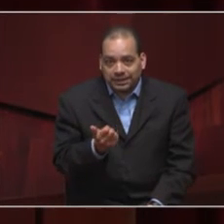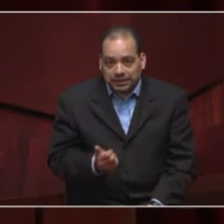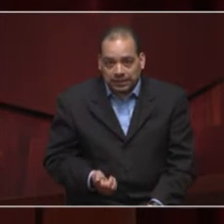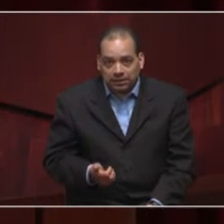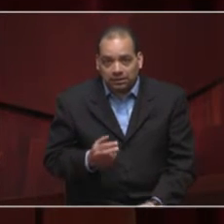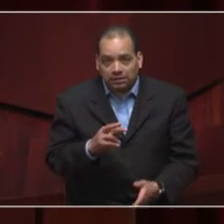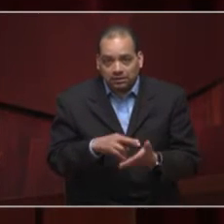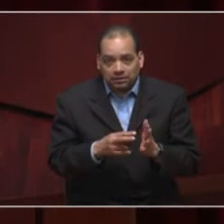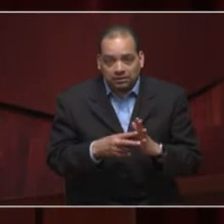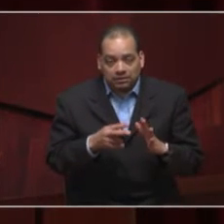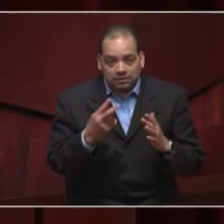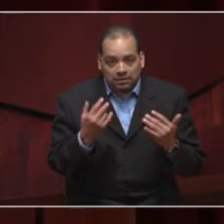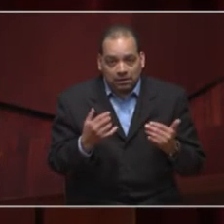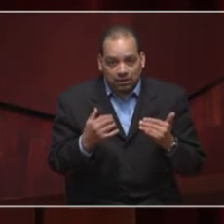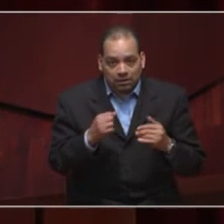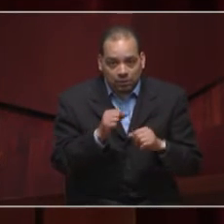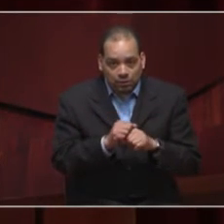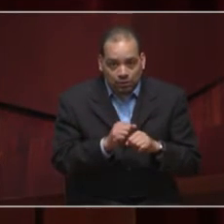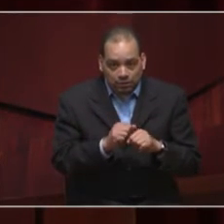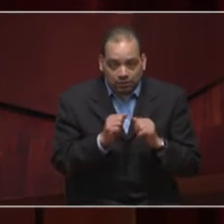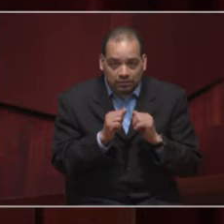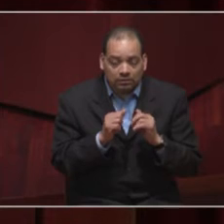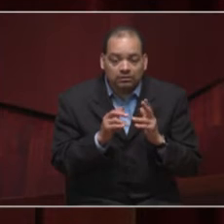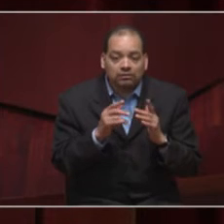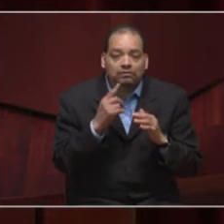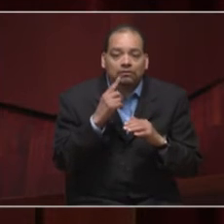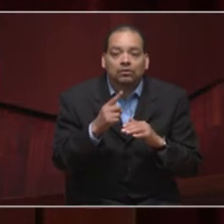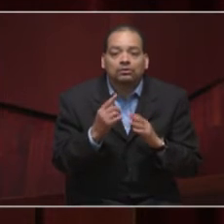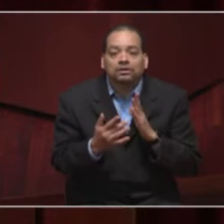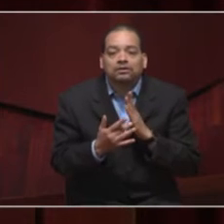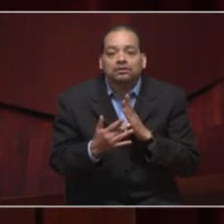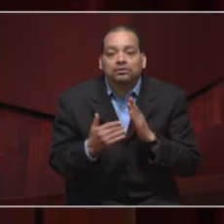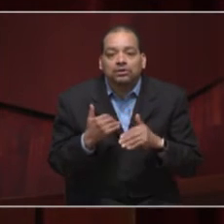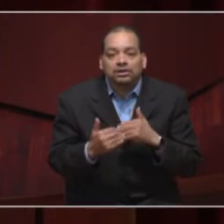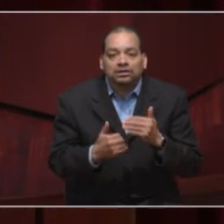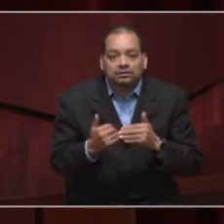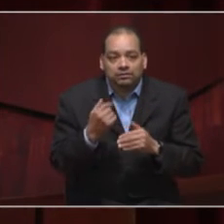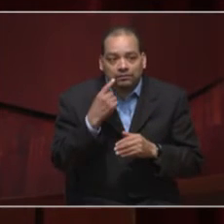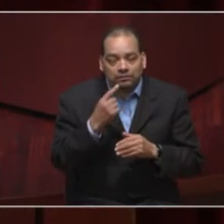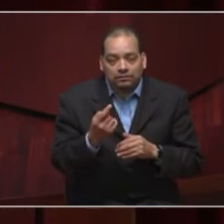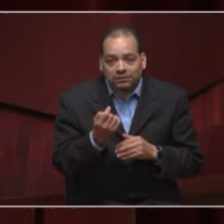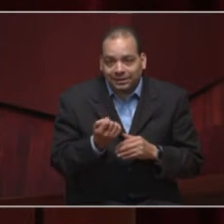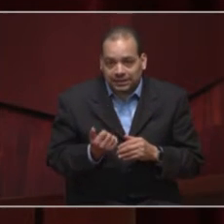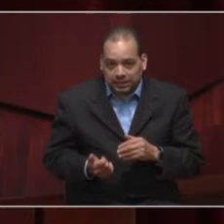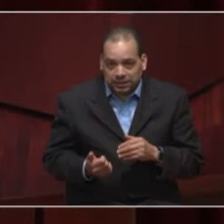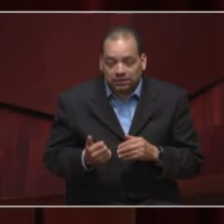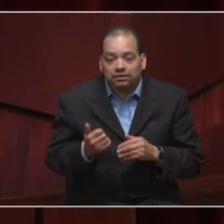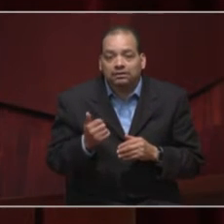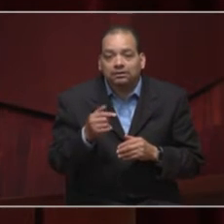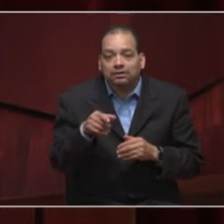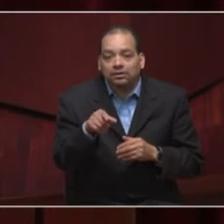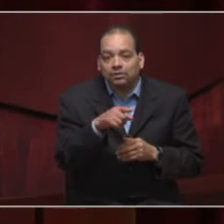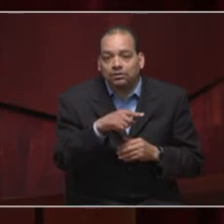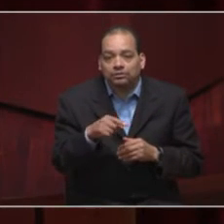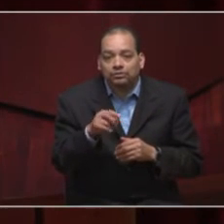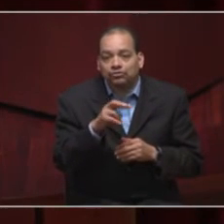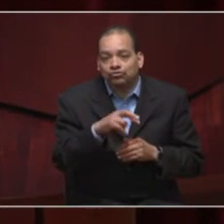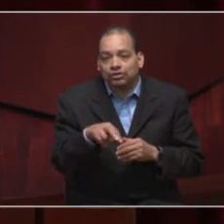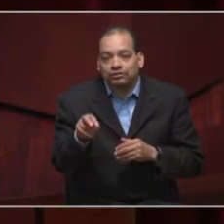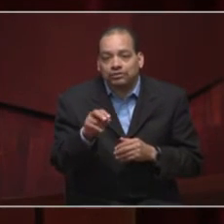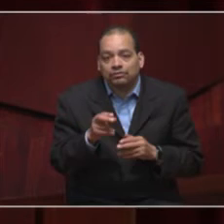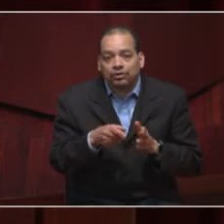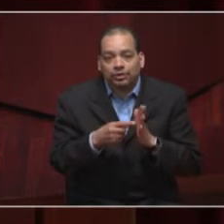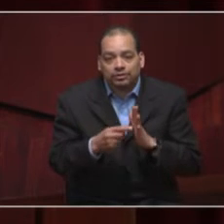on the technical processes for deleting those untouched transfer